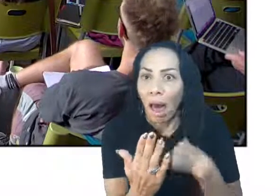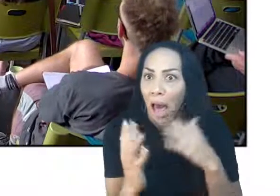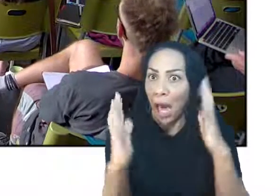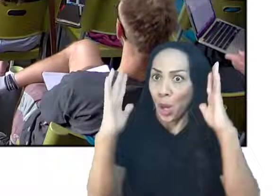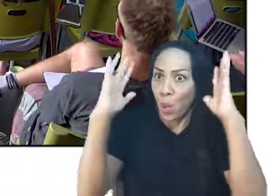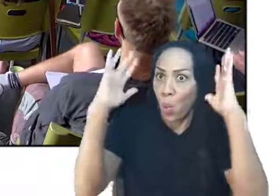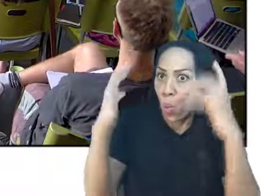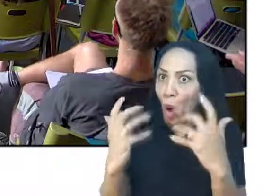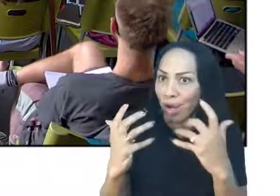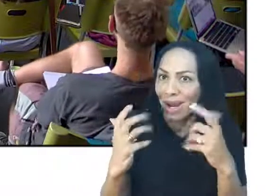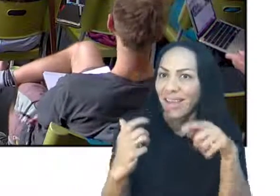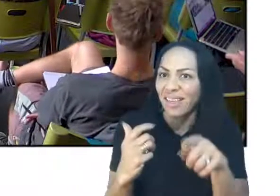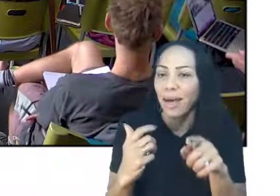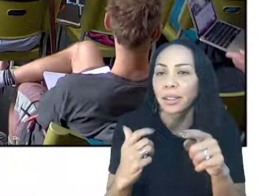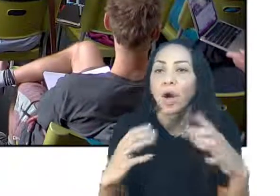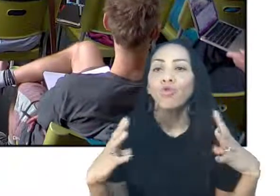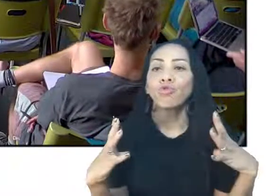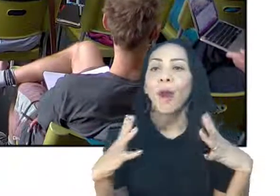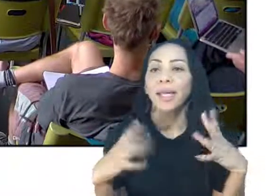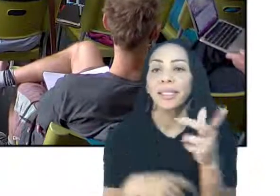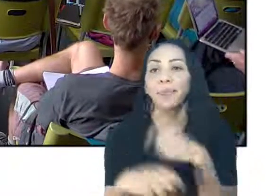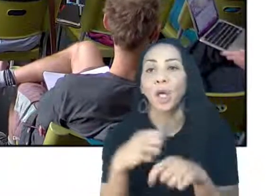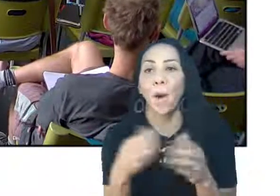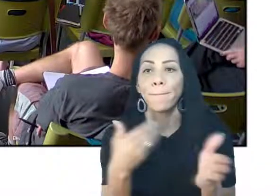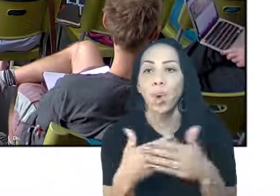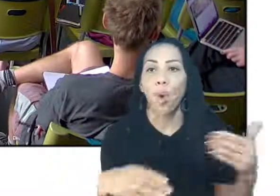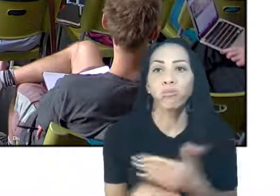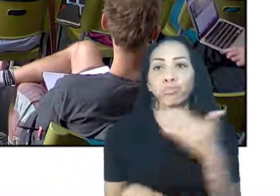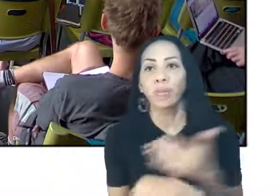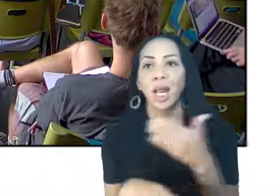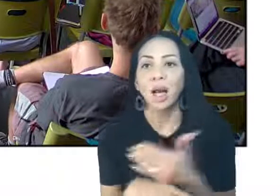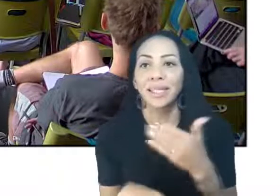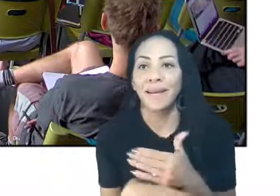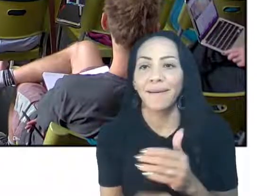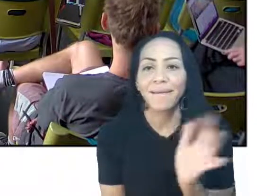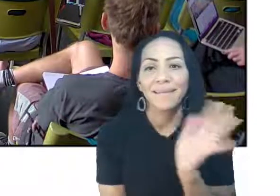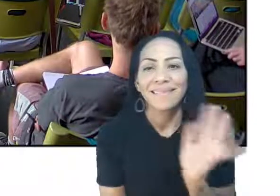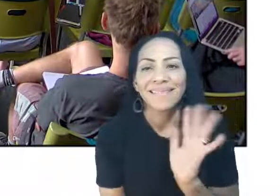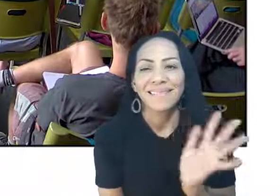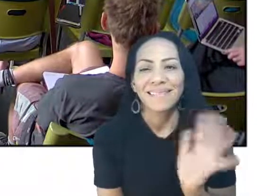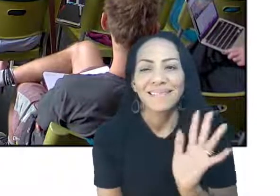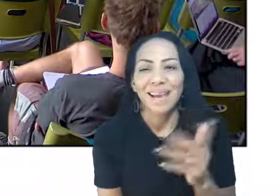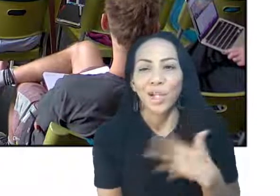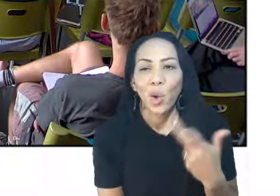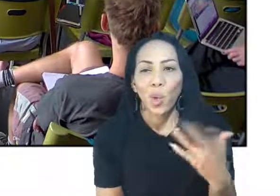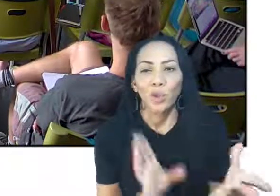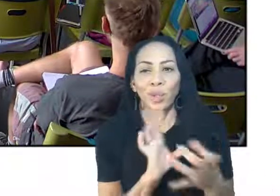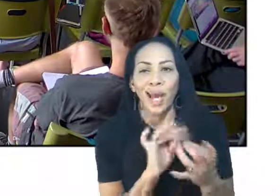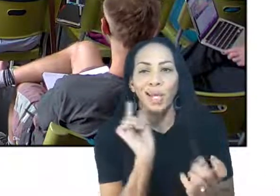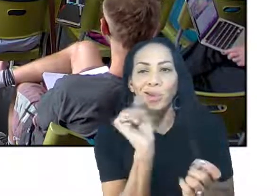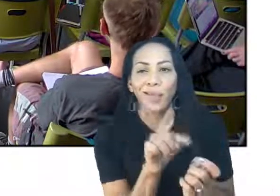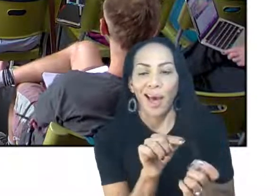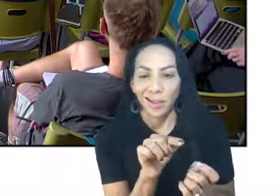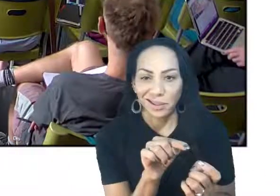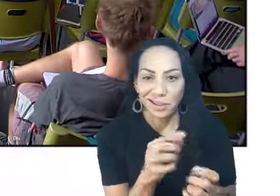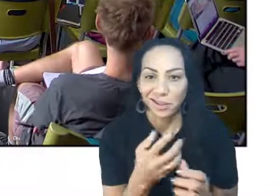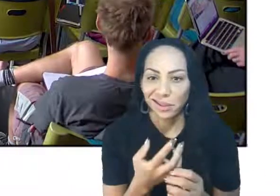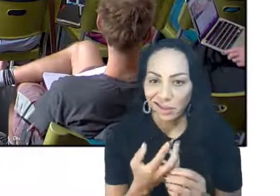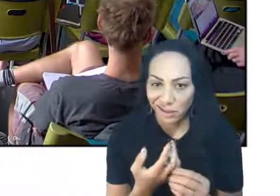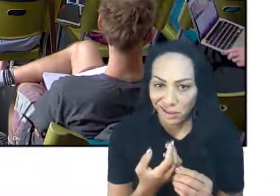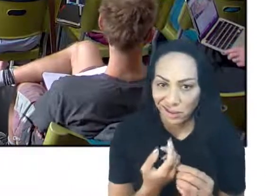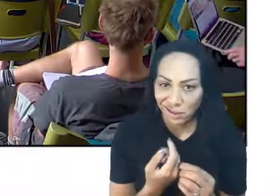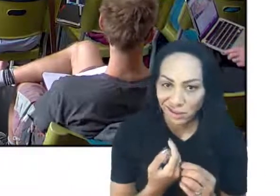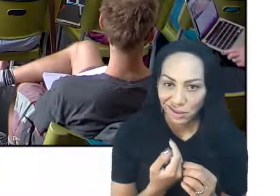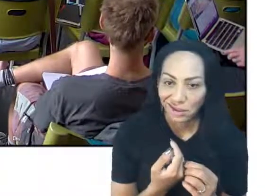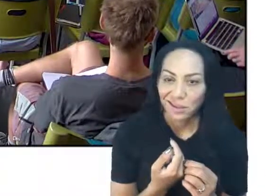that. There is a touch of that in their okay. There is a touch of that in their manifesto, as in rejecting measures of efficiency based on